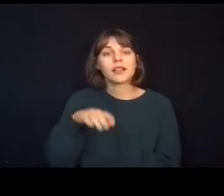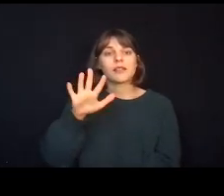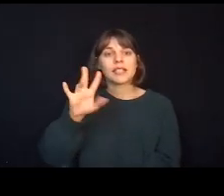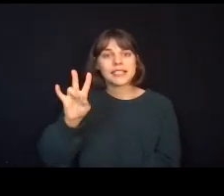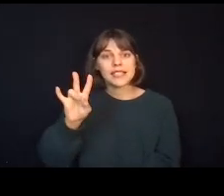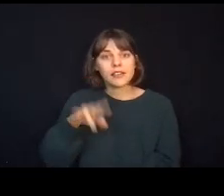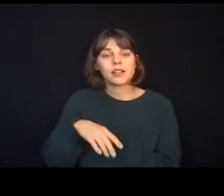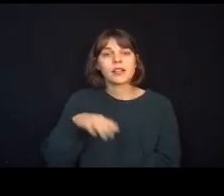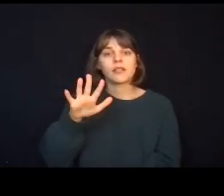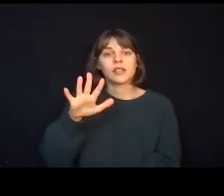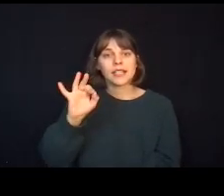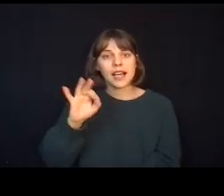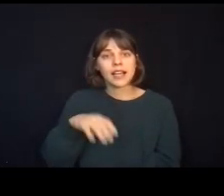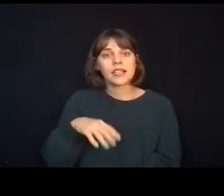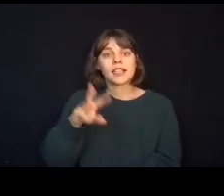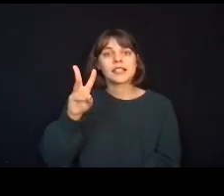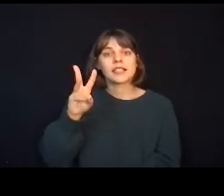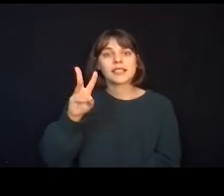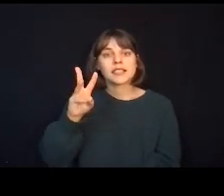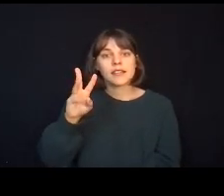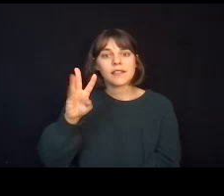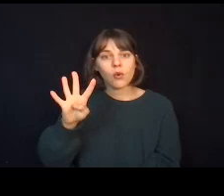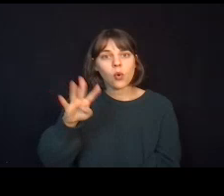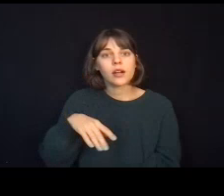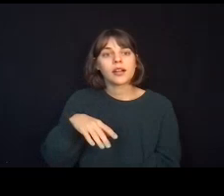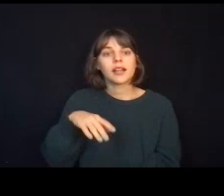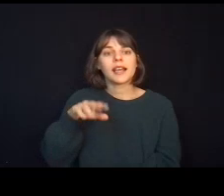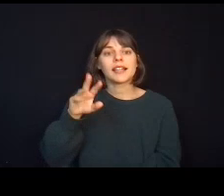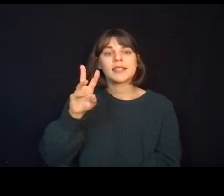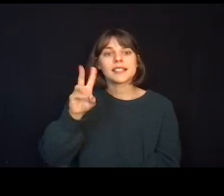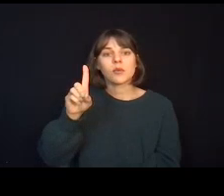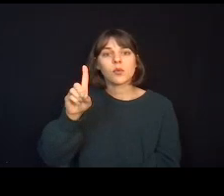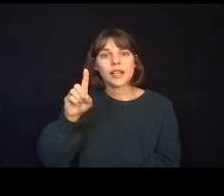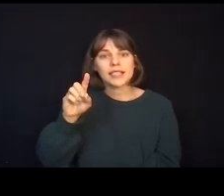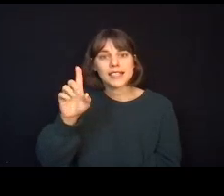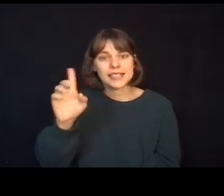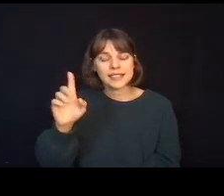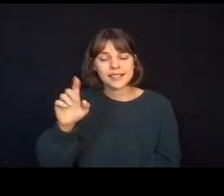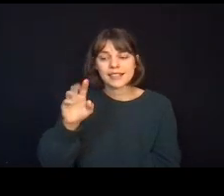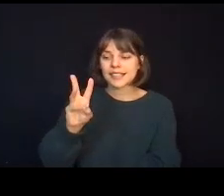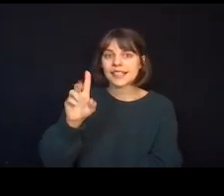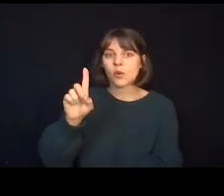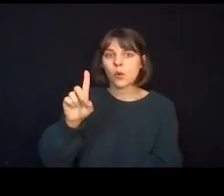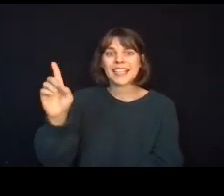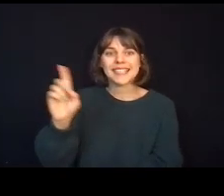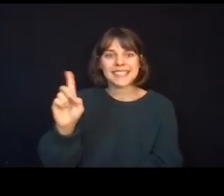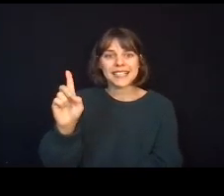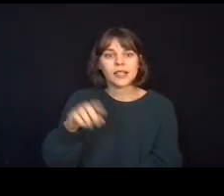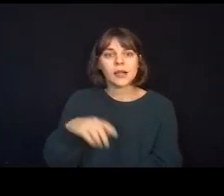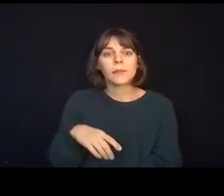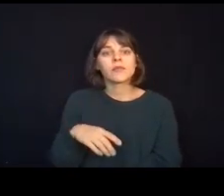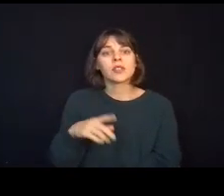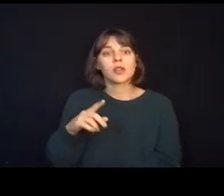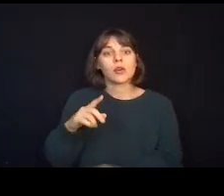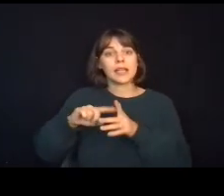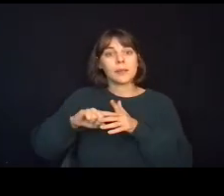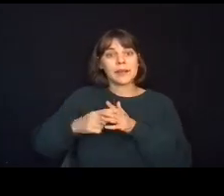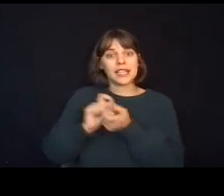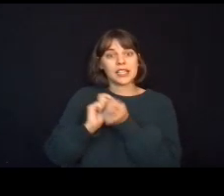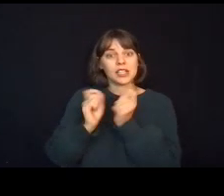59, 64, and the 61D. So at the start of the service change, the 53 and the 53L, 57,